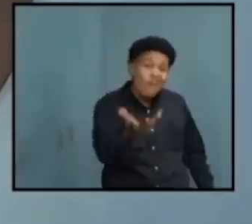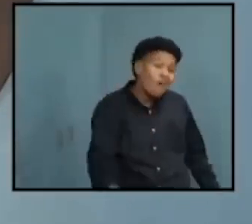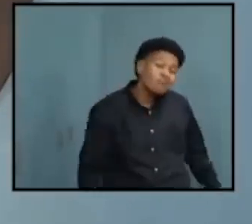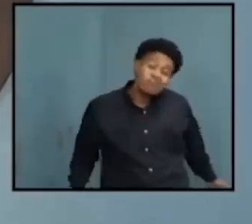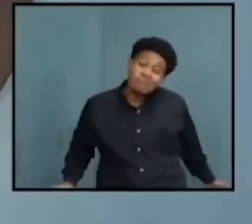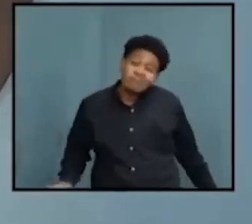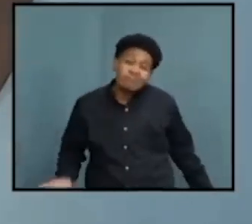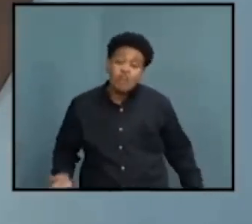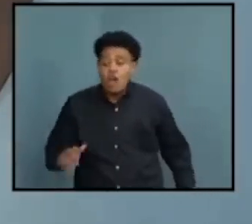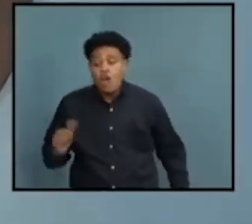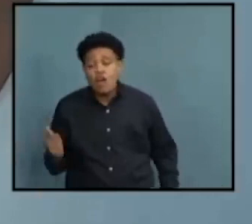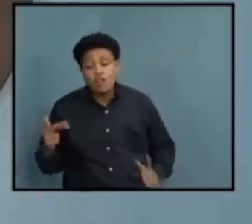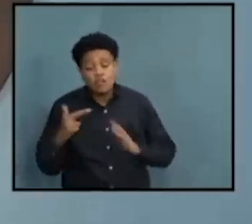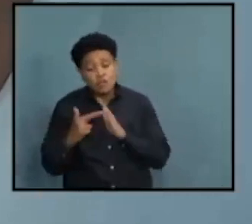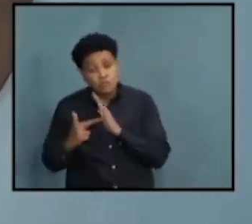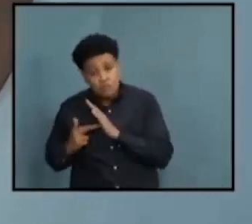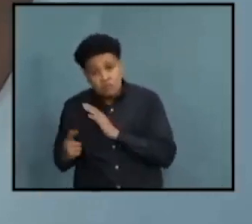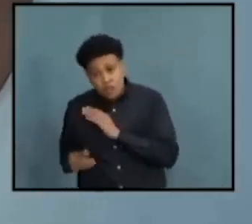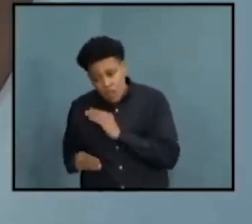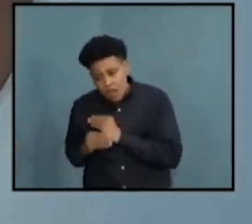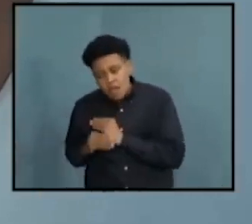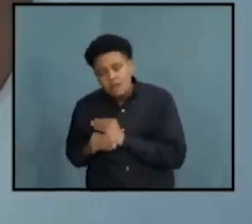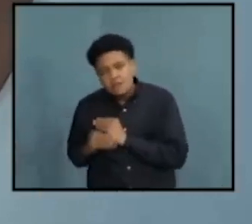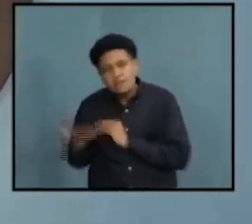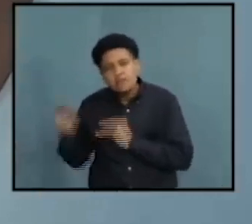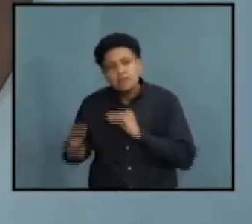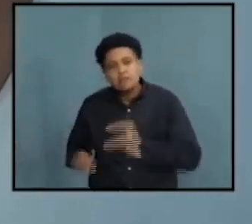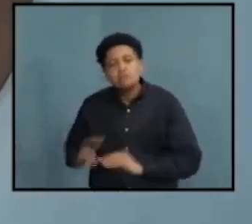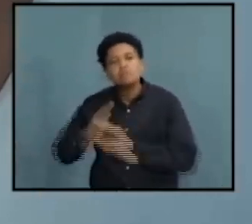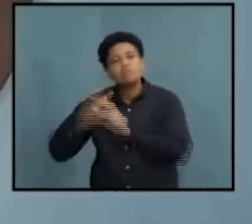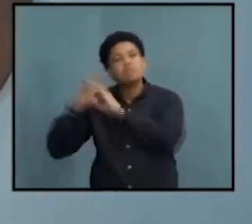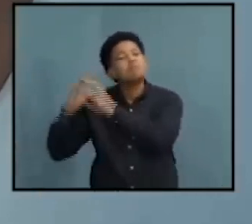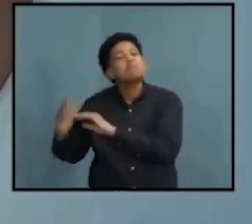there are other measures which we will put in place.